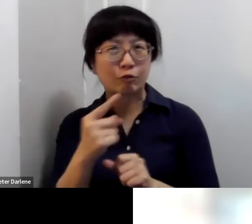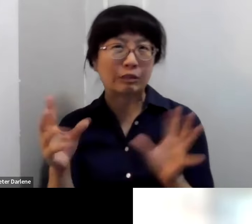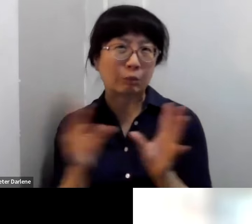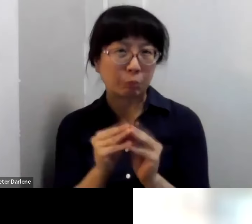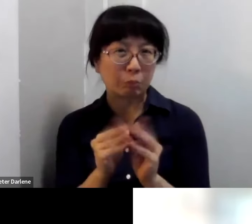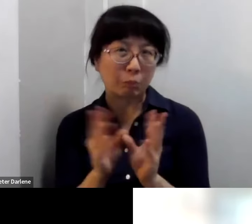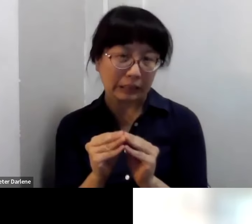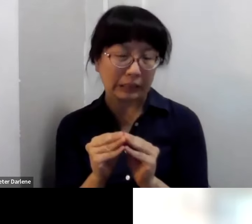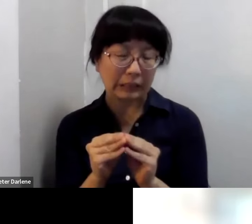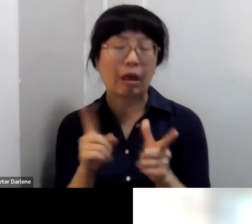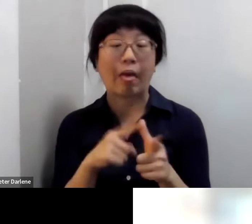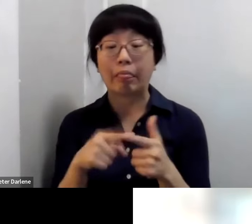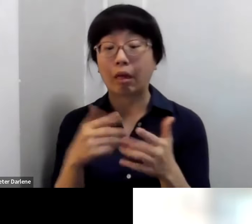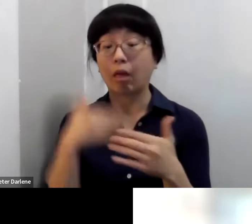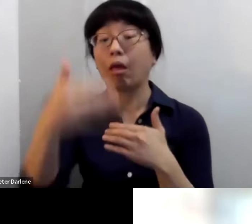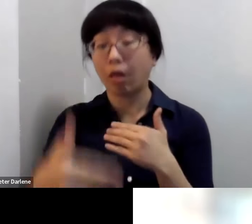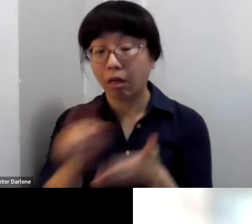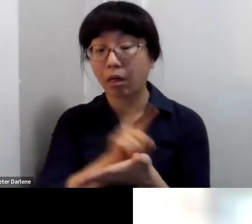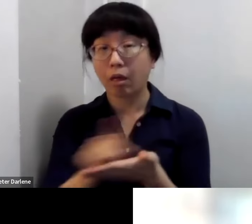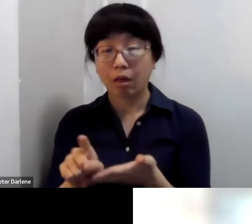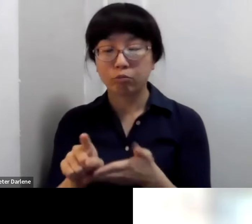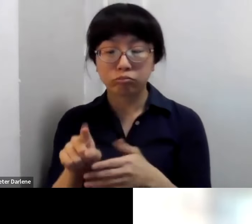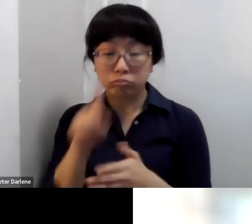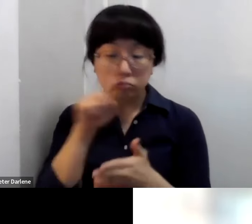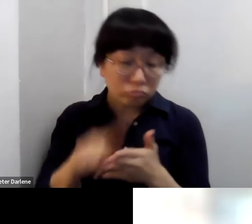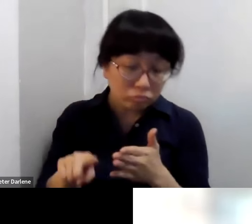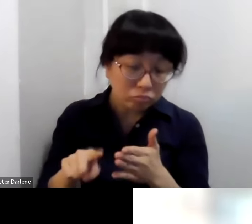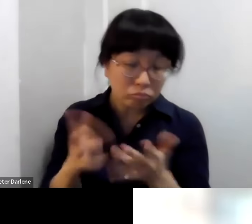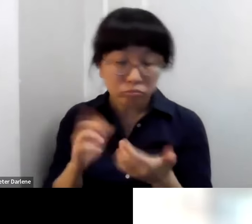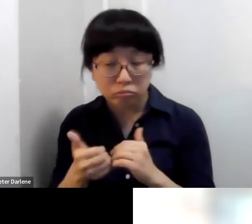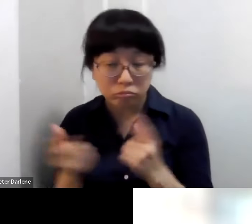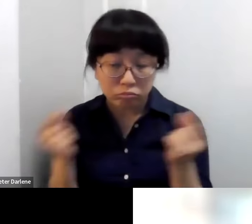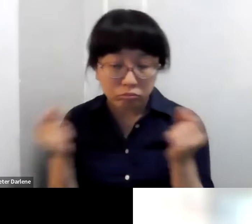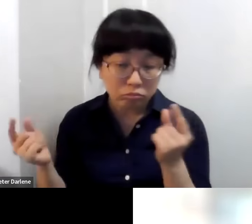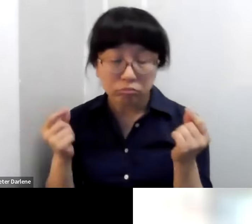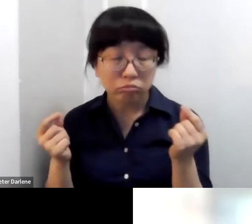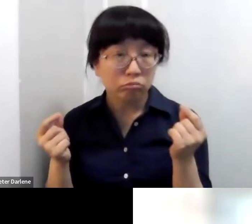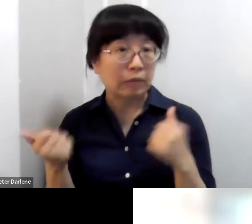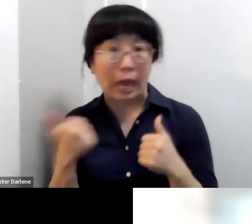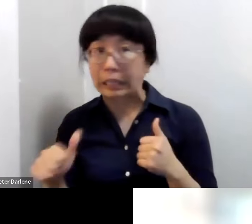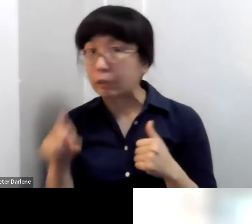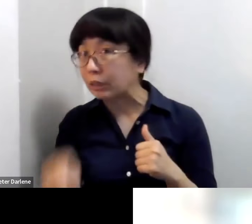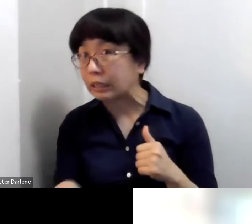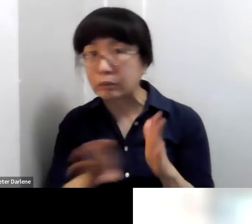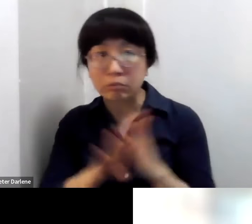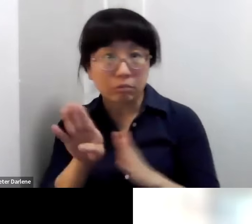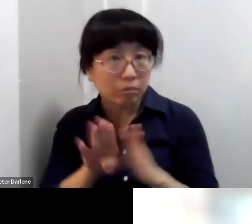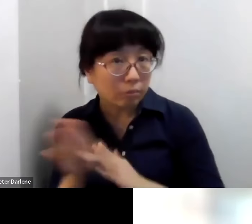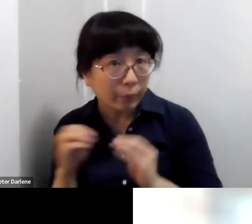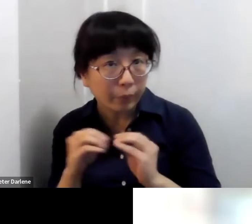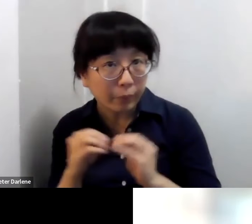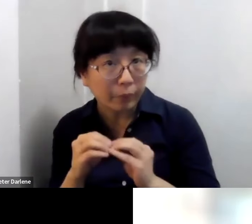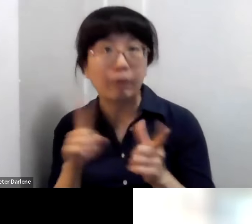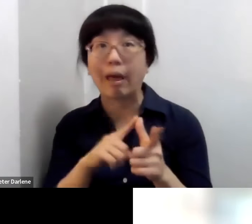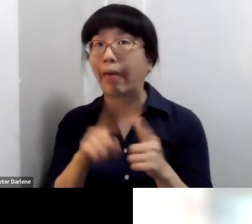week. And then the following week, we check in to see how they're doing, anything that we can continue to develop on that skill, and then tackle